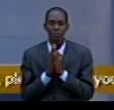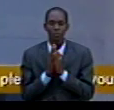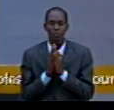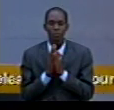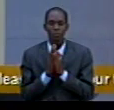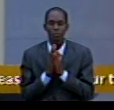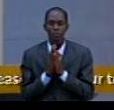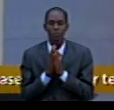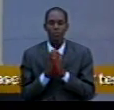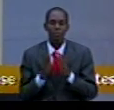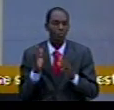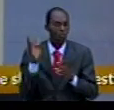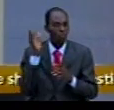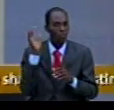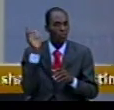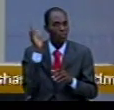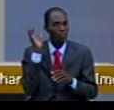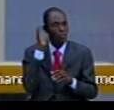bit more.